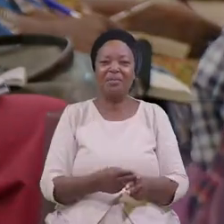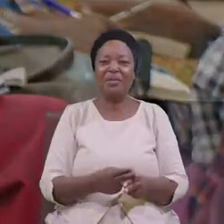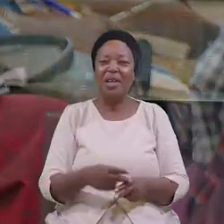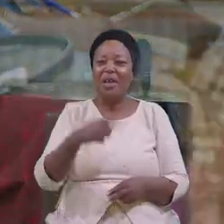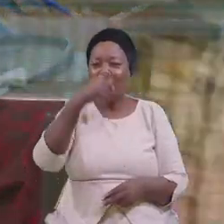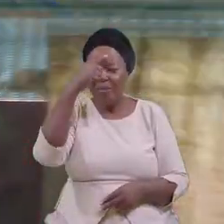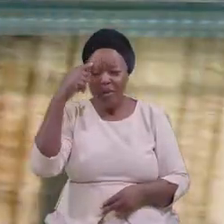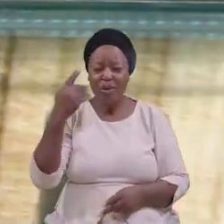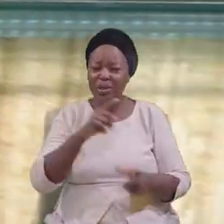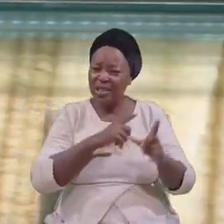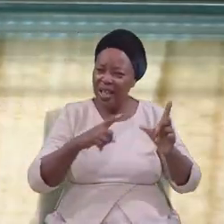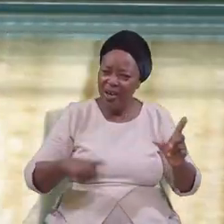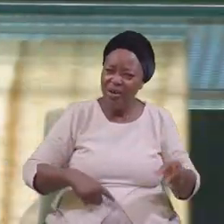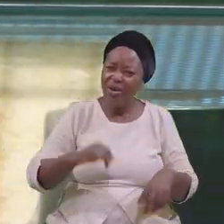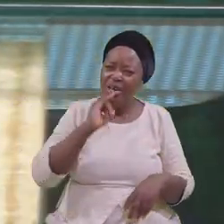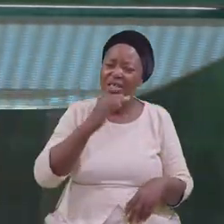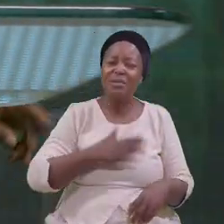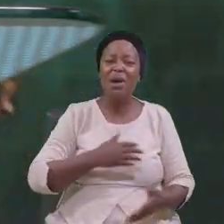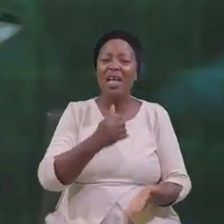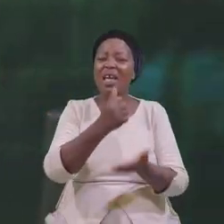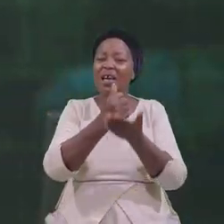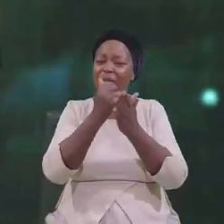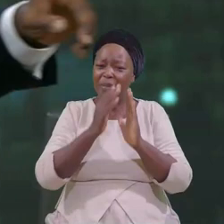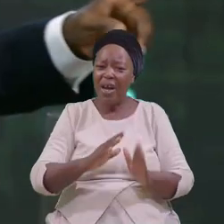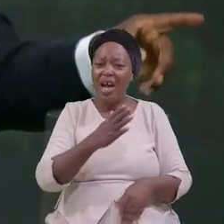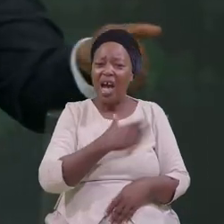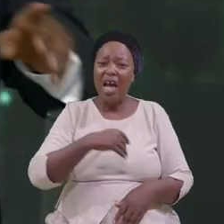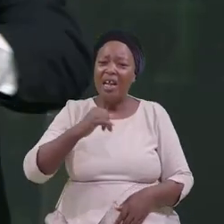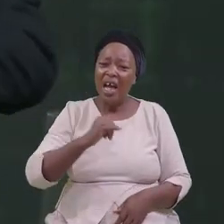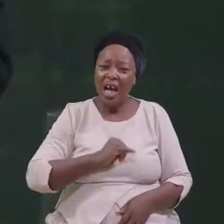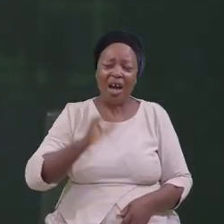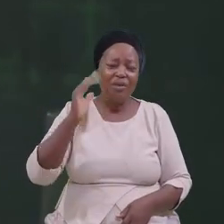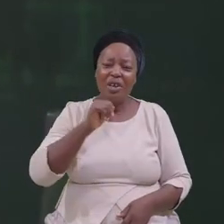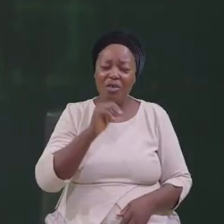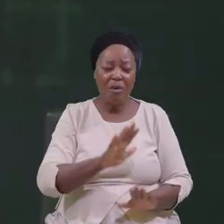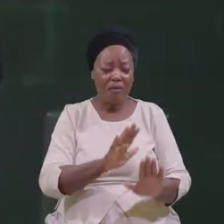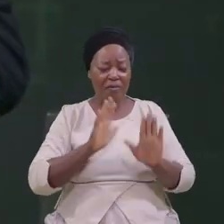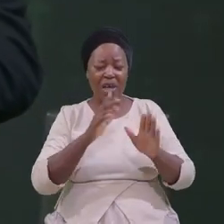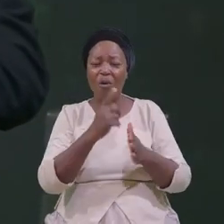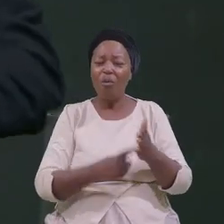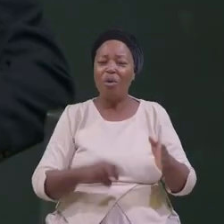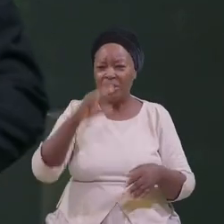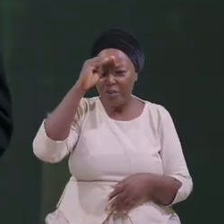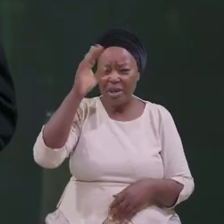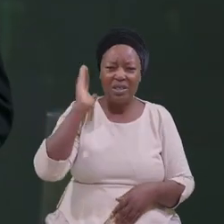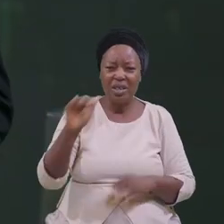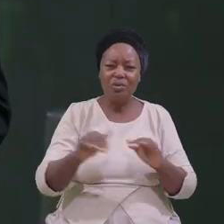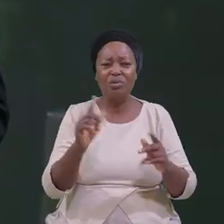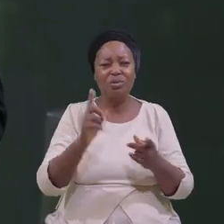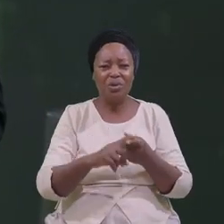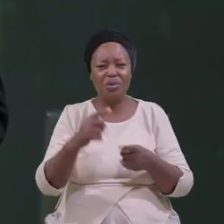Because the Lord is my helper, and I will not fear what man shall